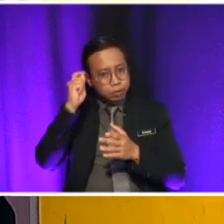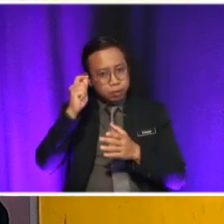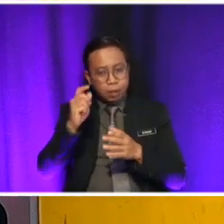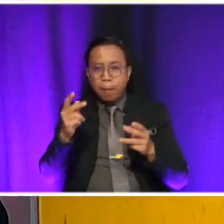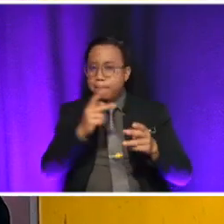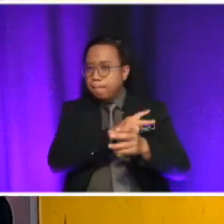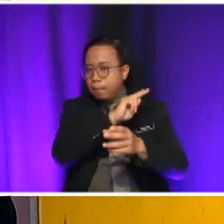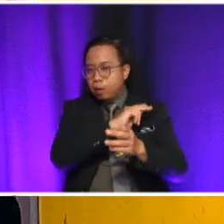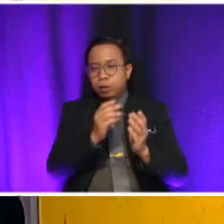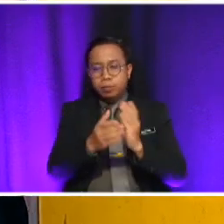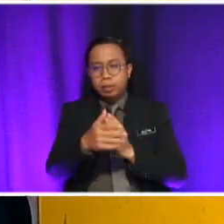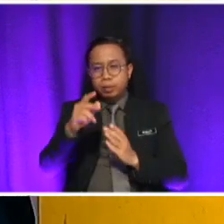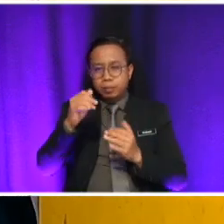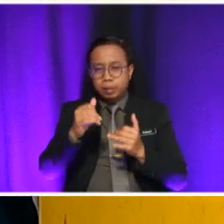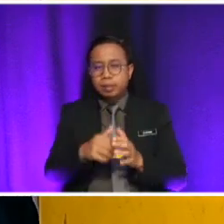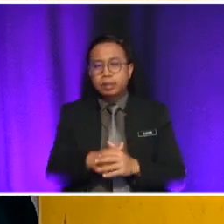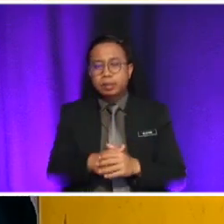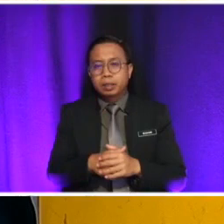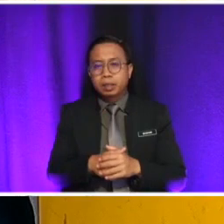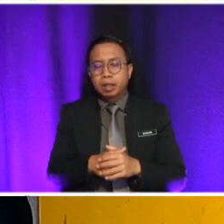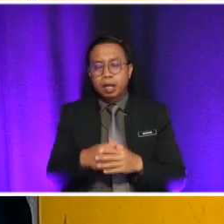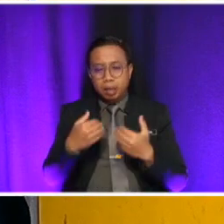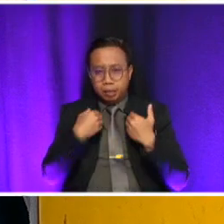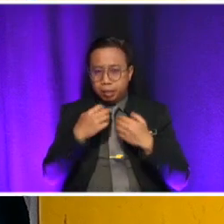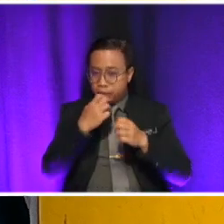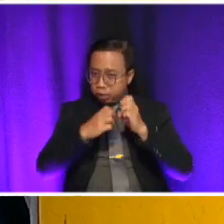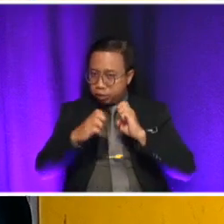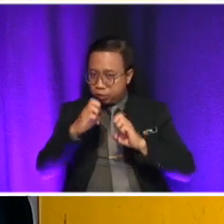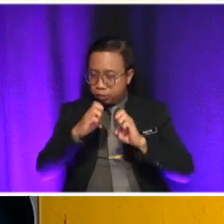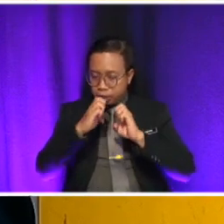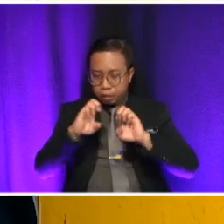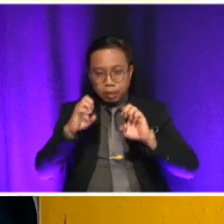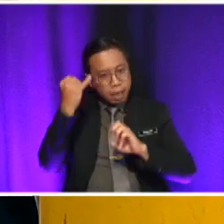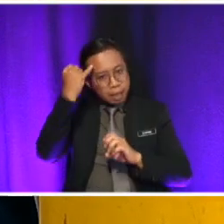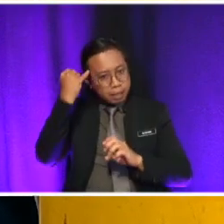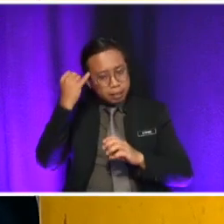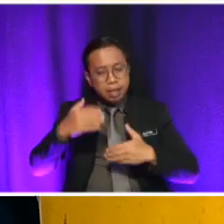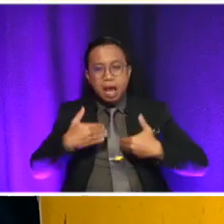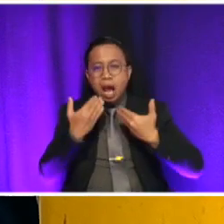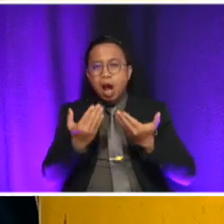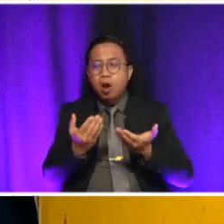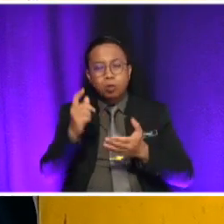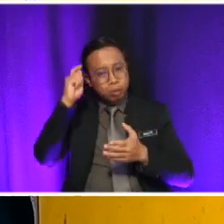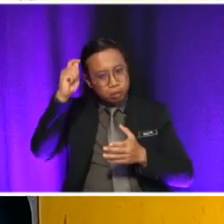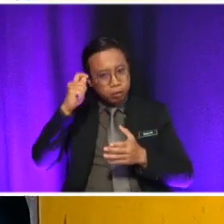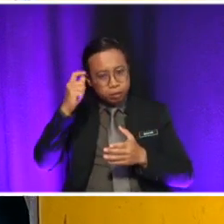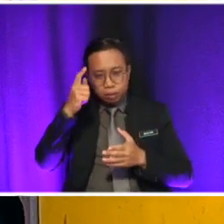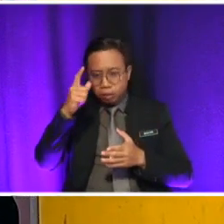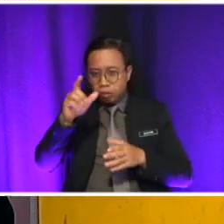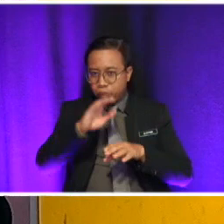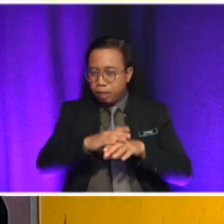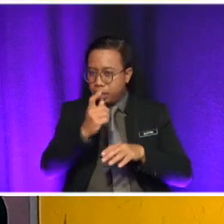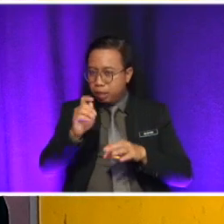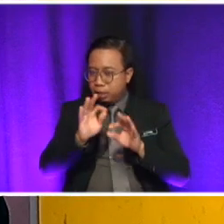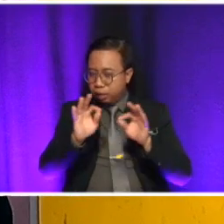play. And we have looked at the preliminary task explaining ideas on how technology works, and we have looked at a text,